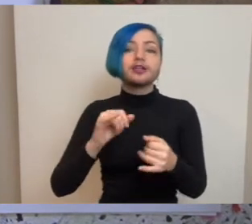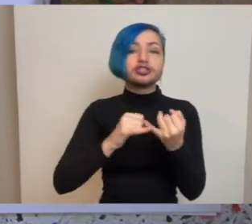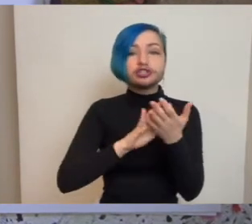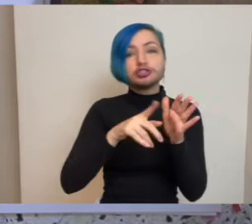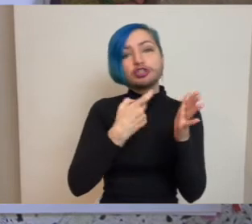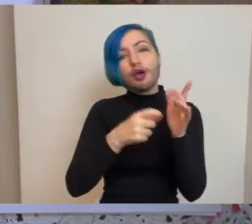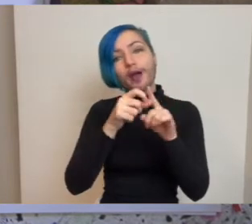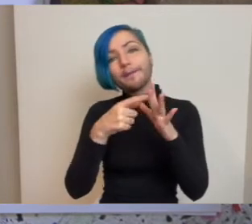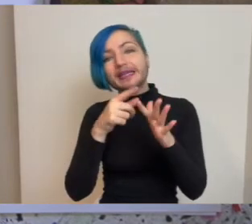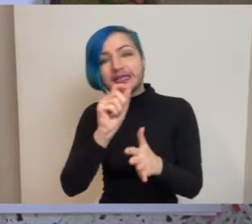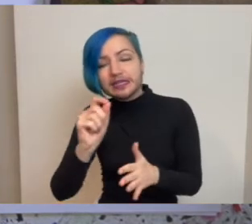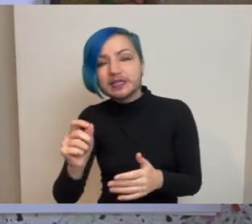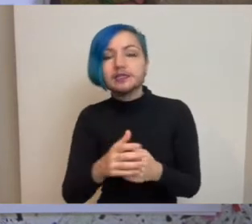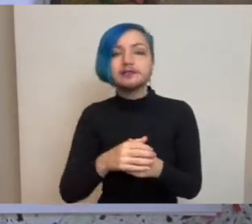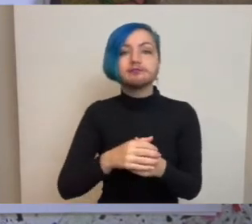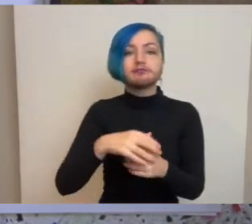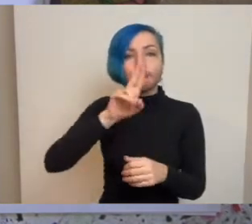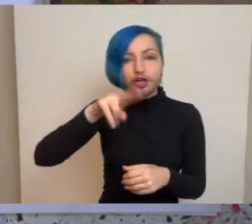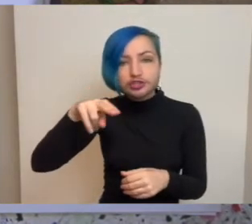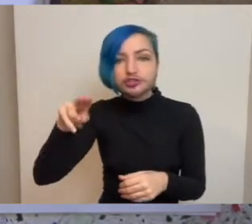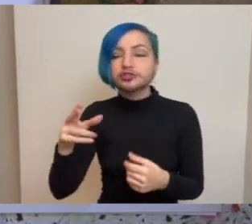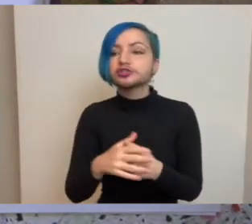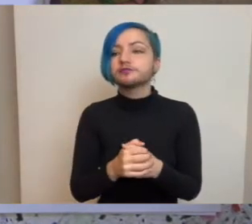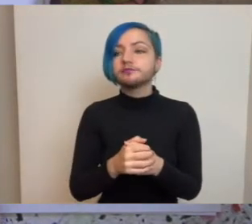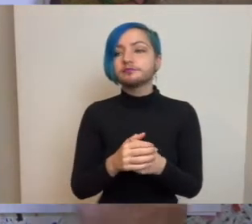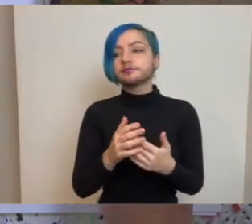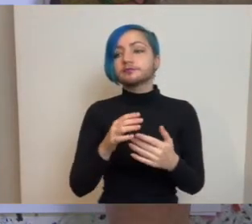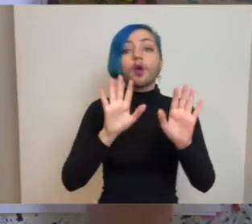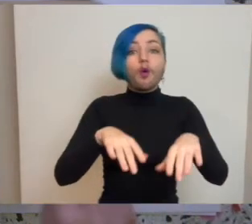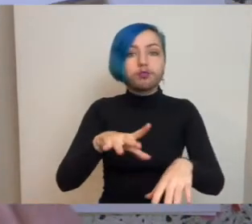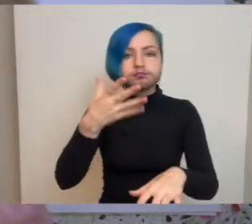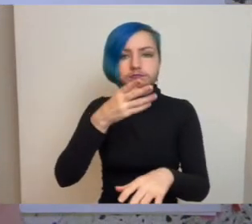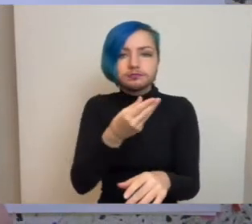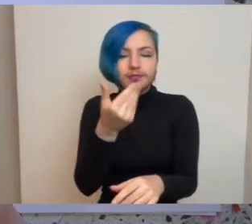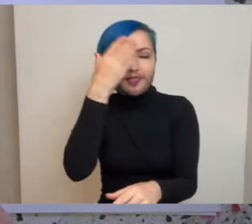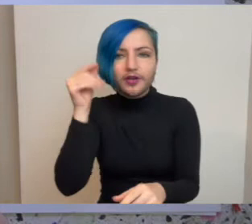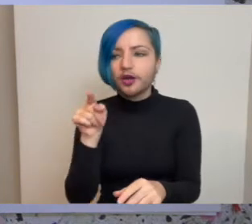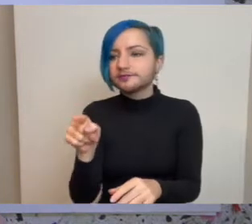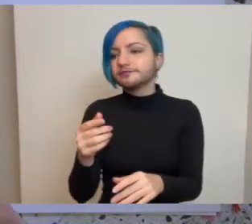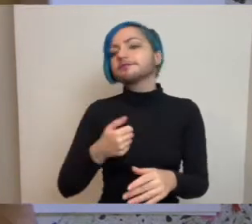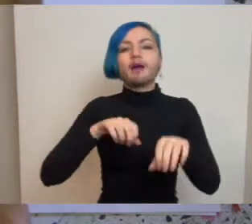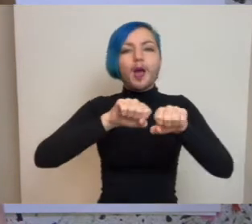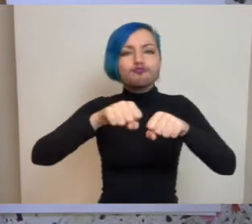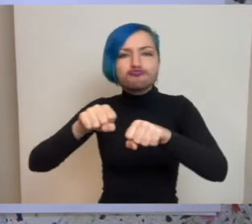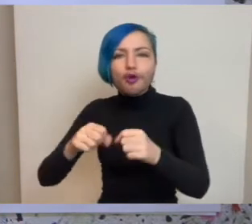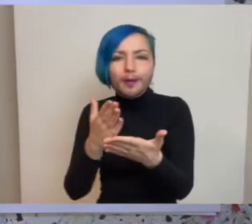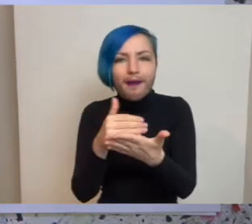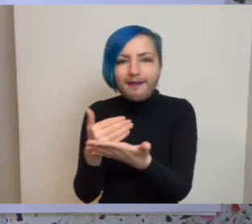Sharpies, paintbrush. And also what I'd say is with all this, and these are all like my